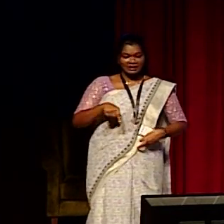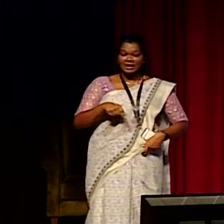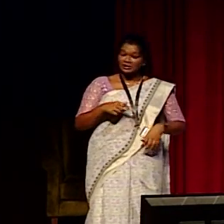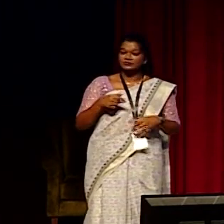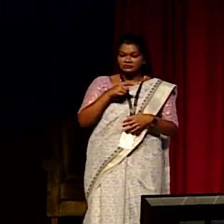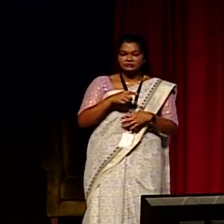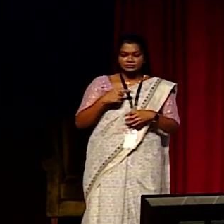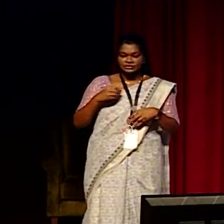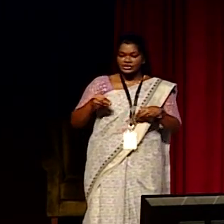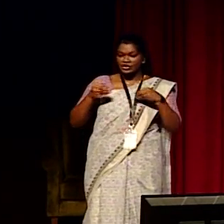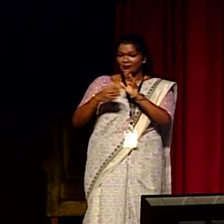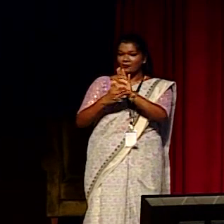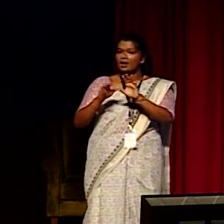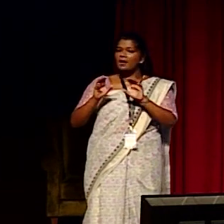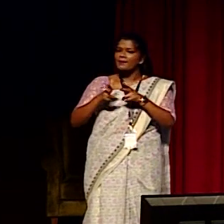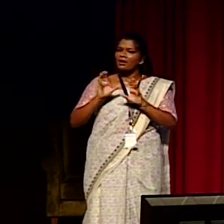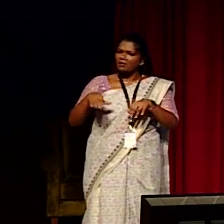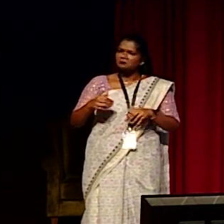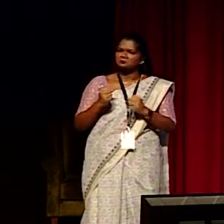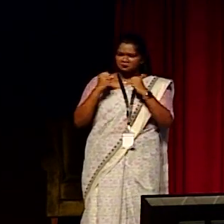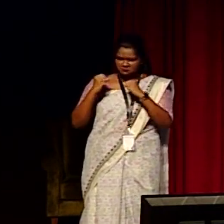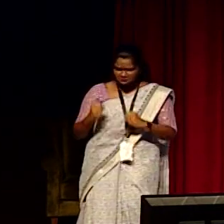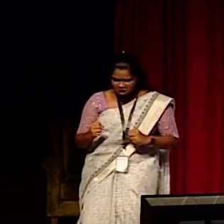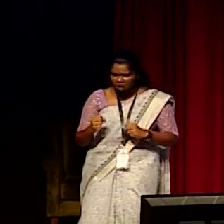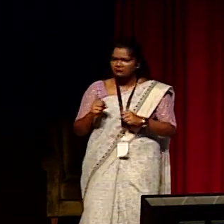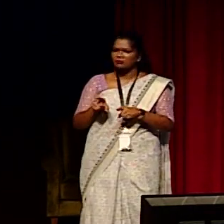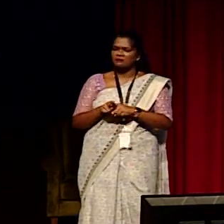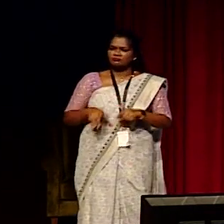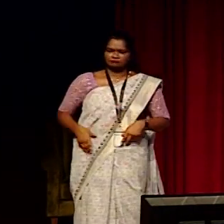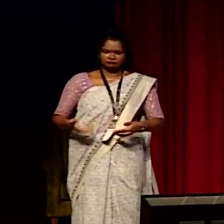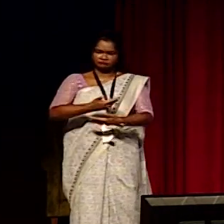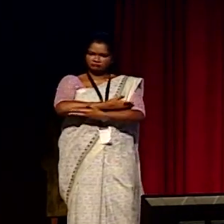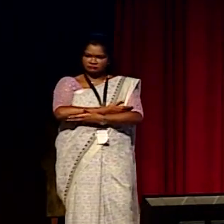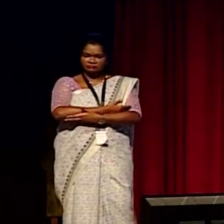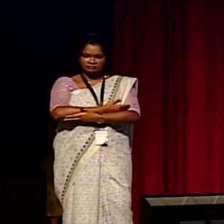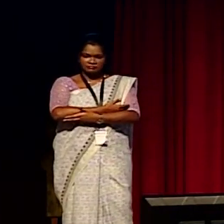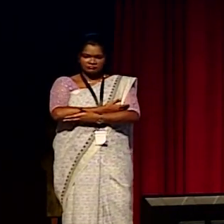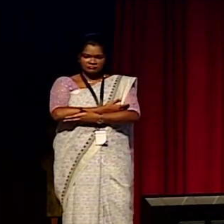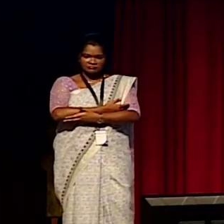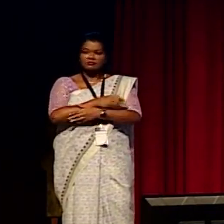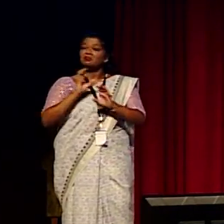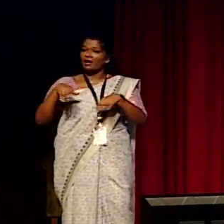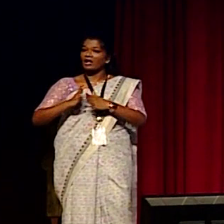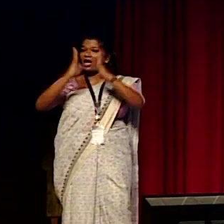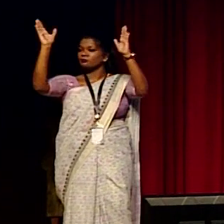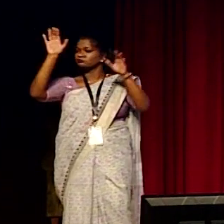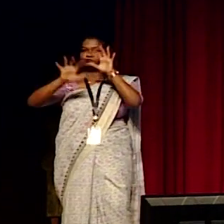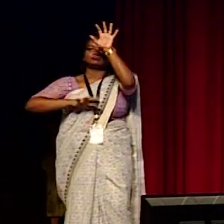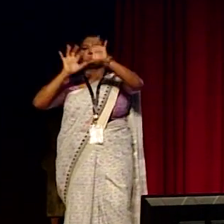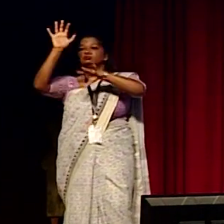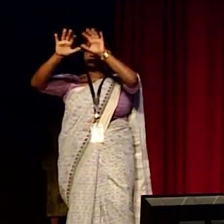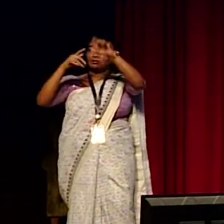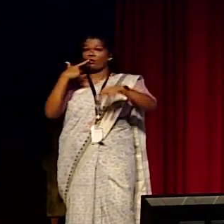result, people can squat, sit cross-legged, they can climb trees, and here you